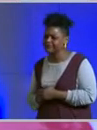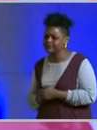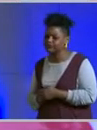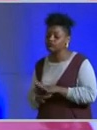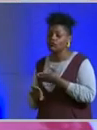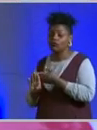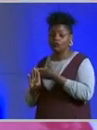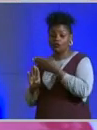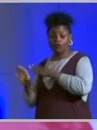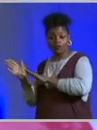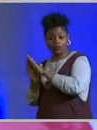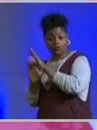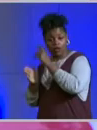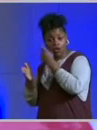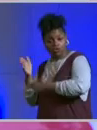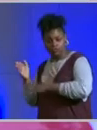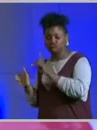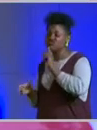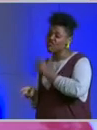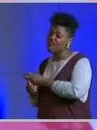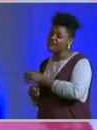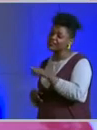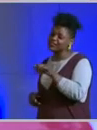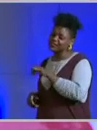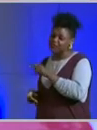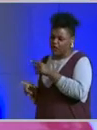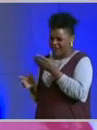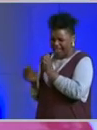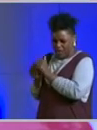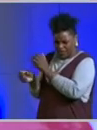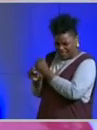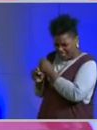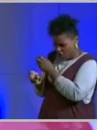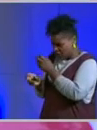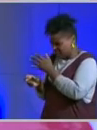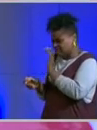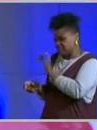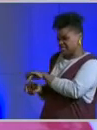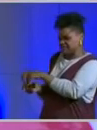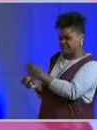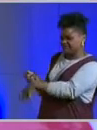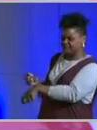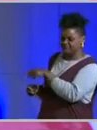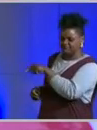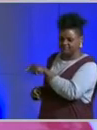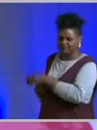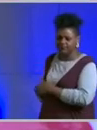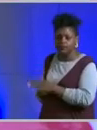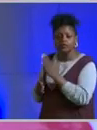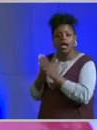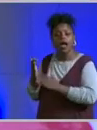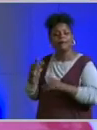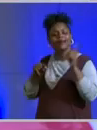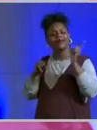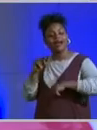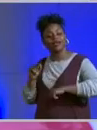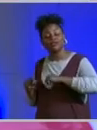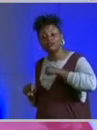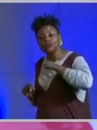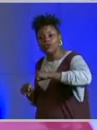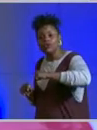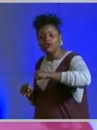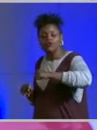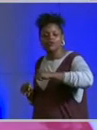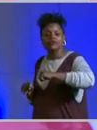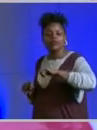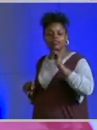pre-development costs are difficult to obtain. So through this fund, the nonprofits can obtain or secure